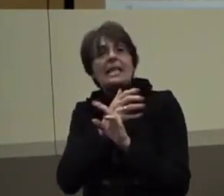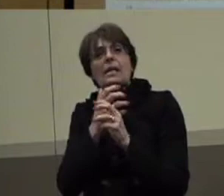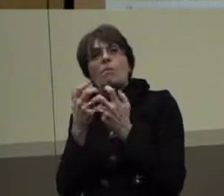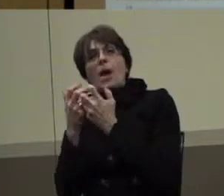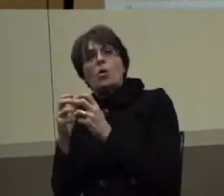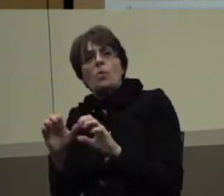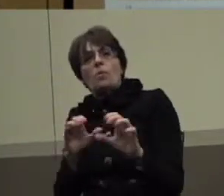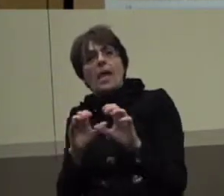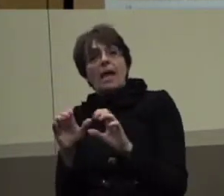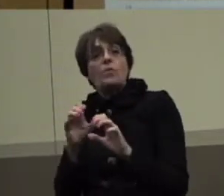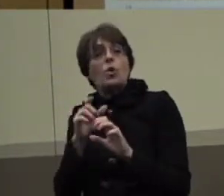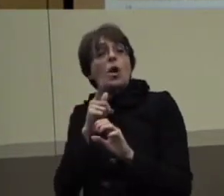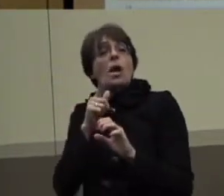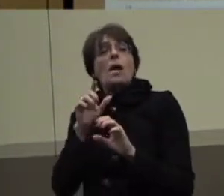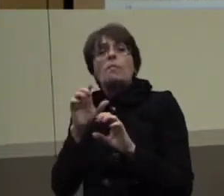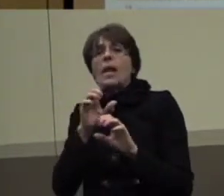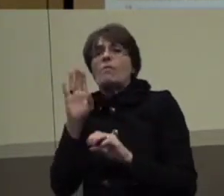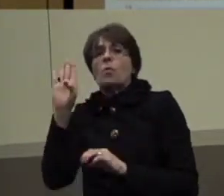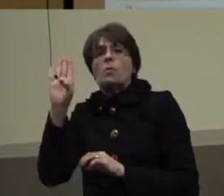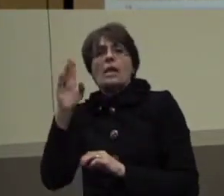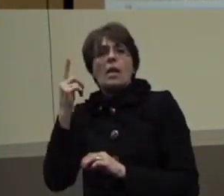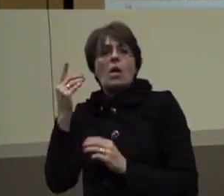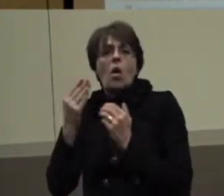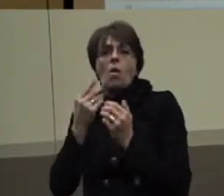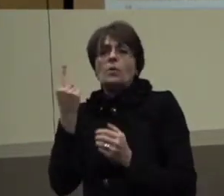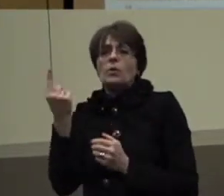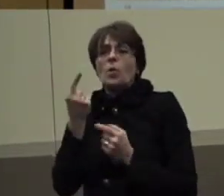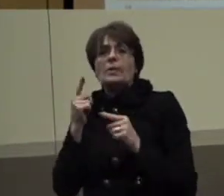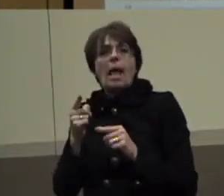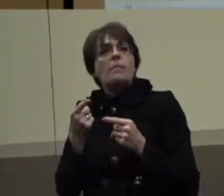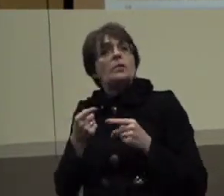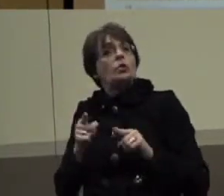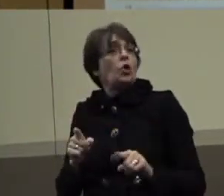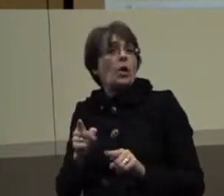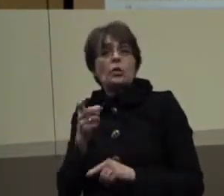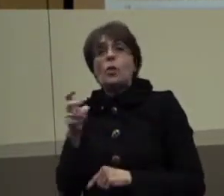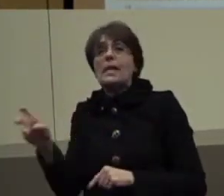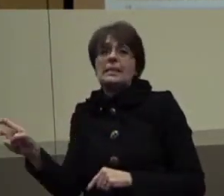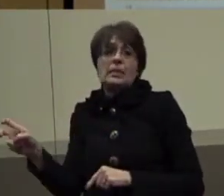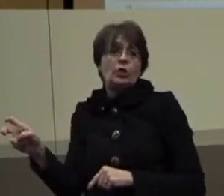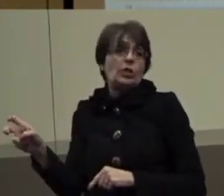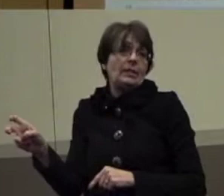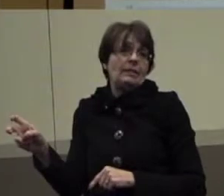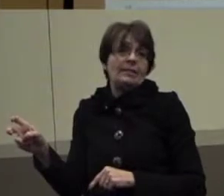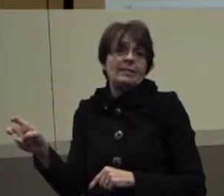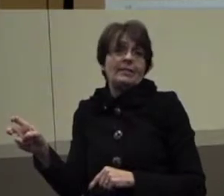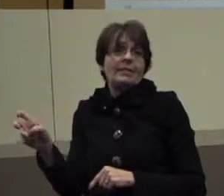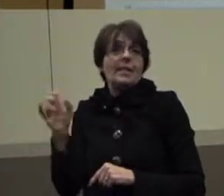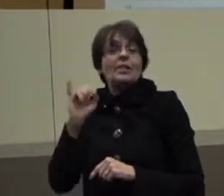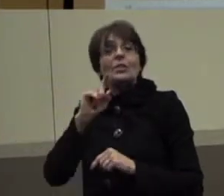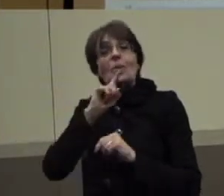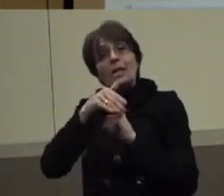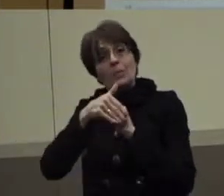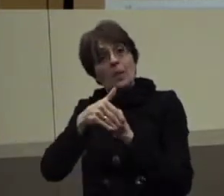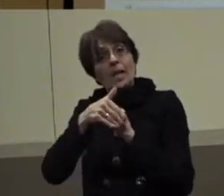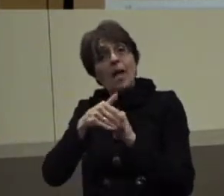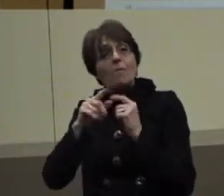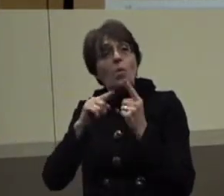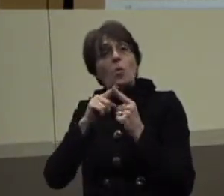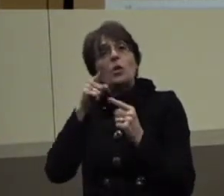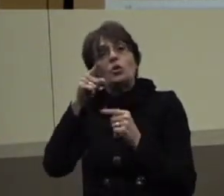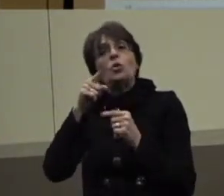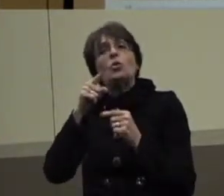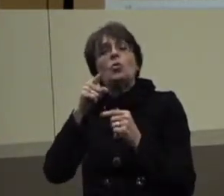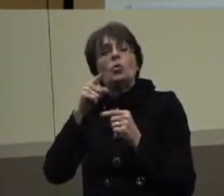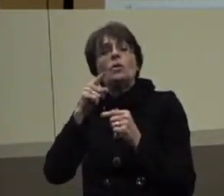see behavior B almost always happens during transitions. So that's really helpful when you're sitting and working